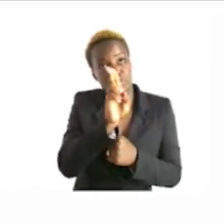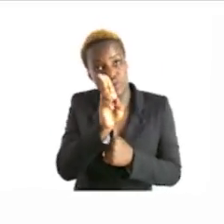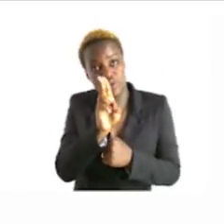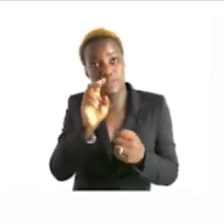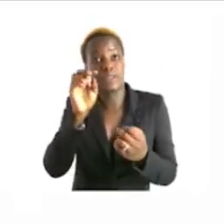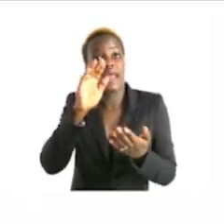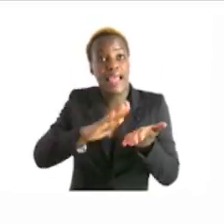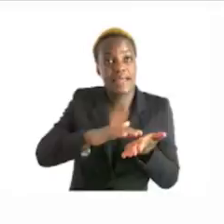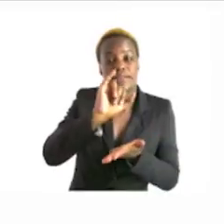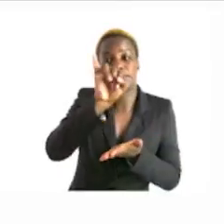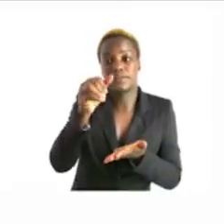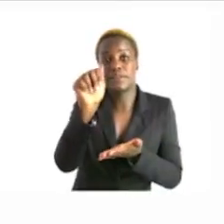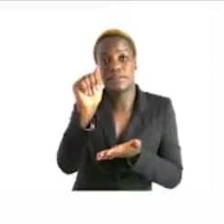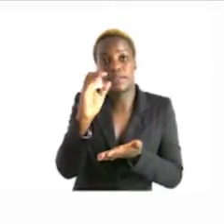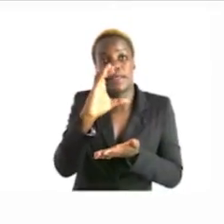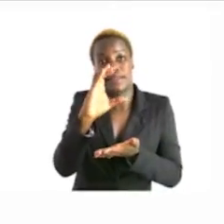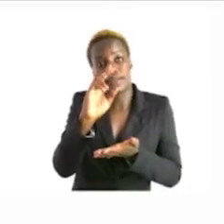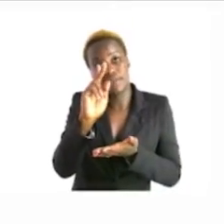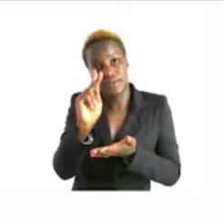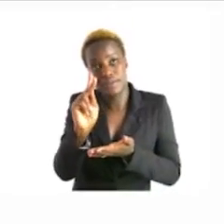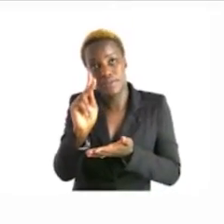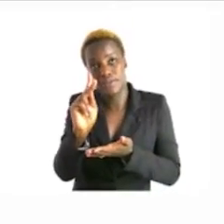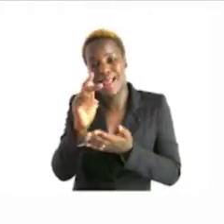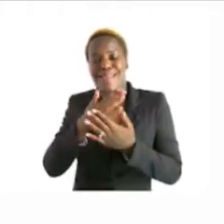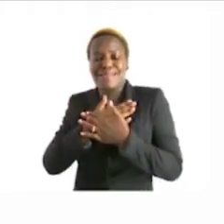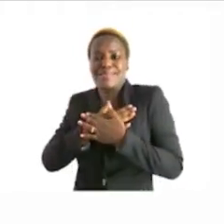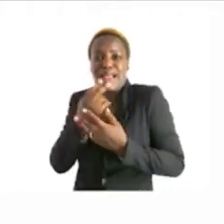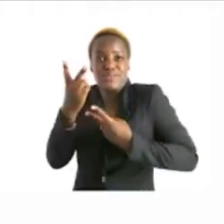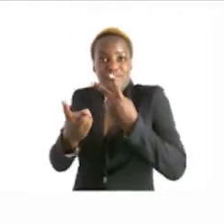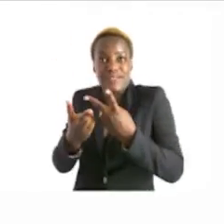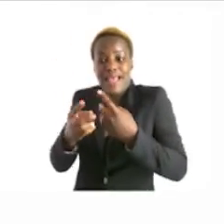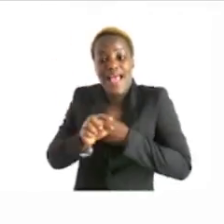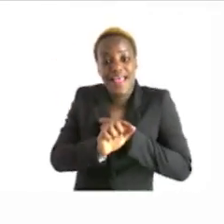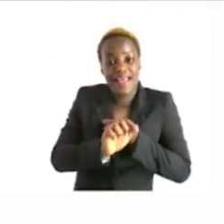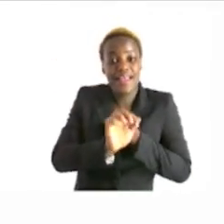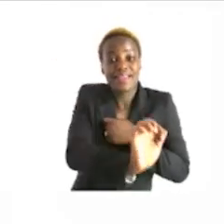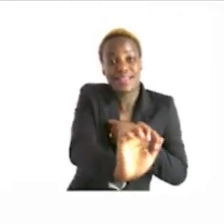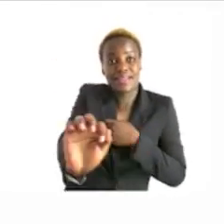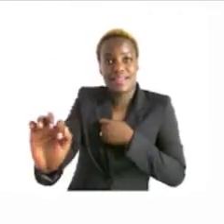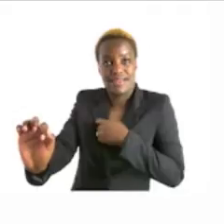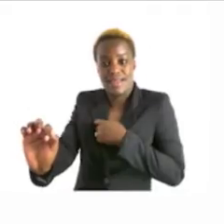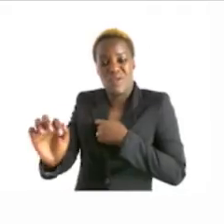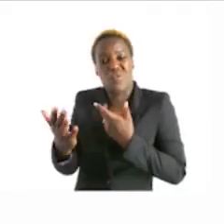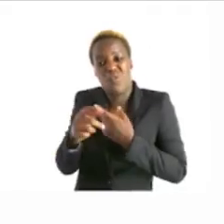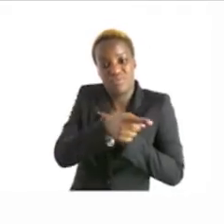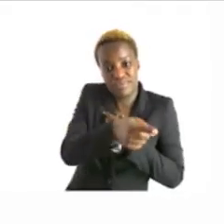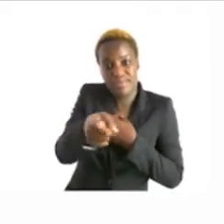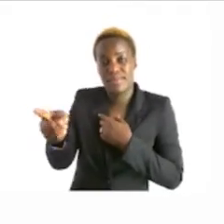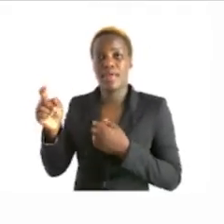their mom because they are two people correct correct i would like for you to do number four